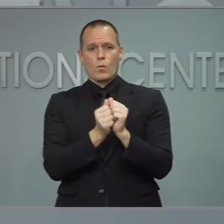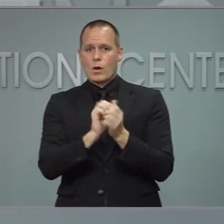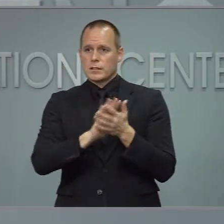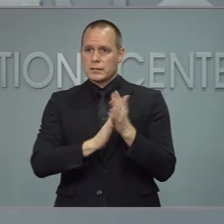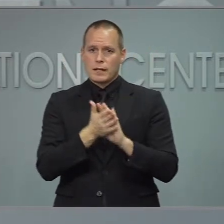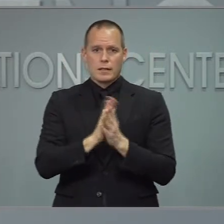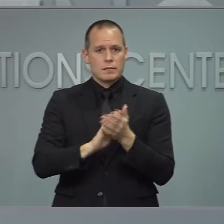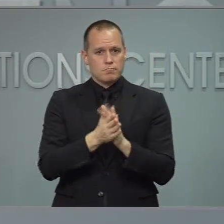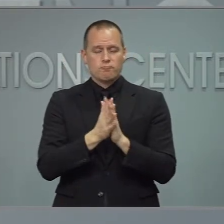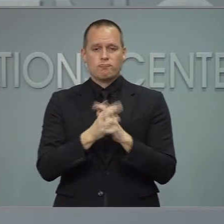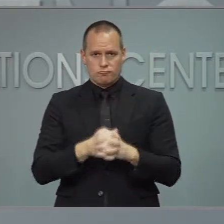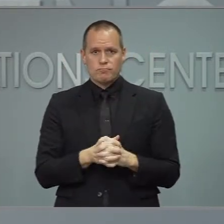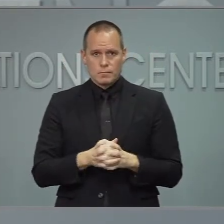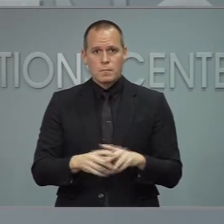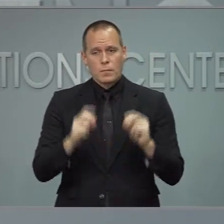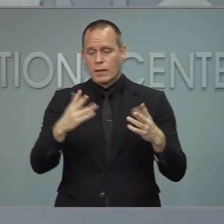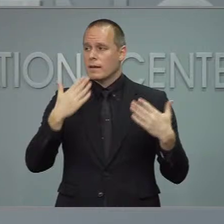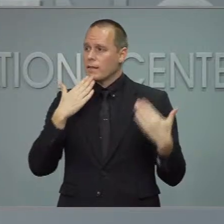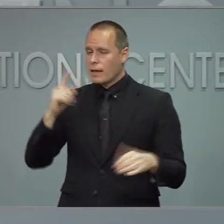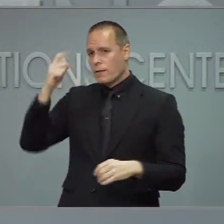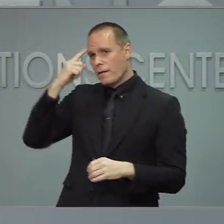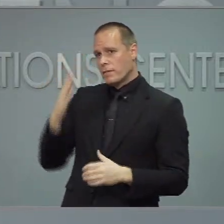Governor.